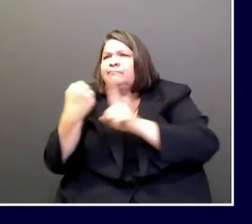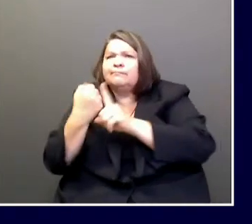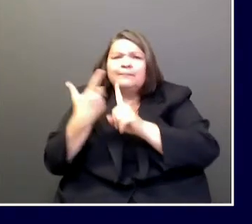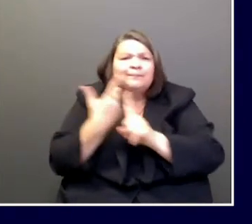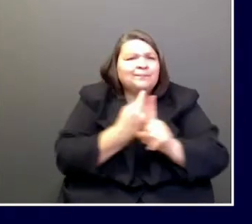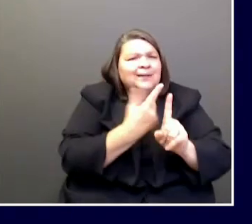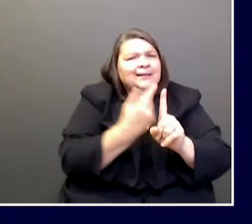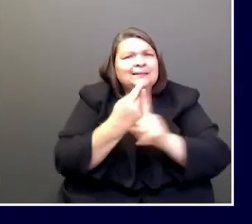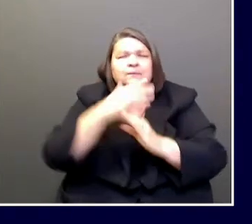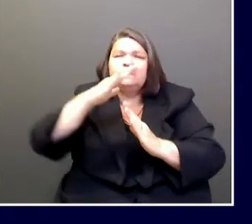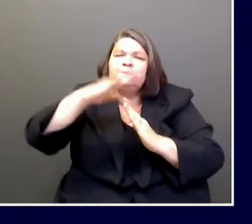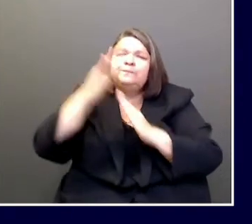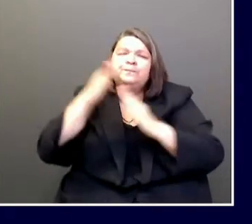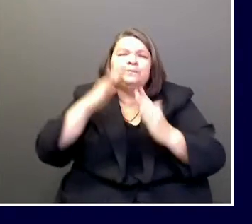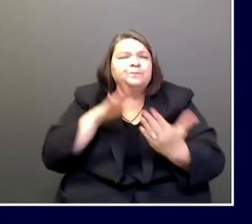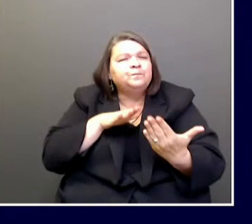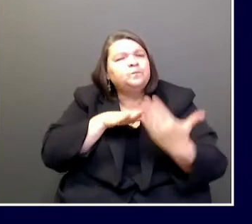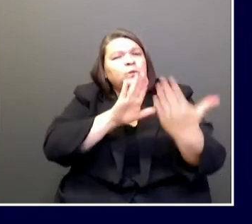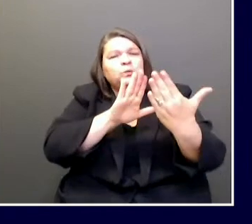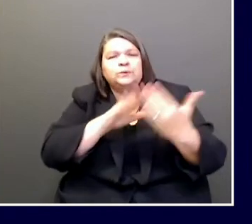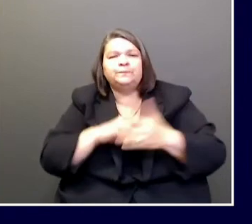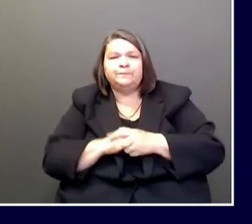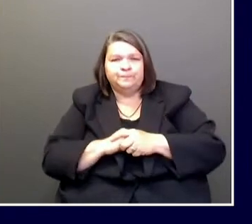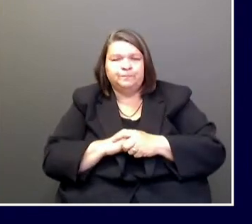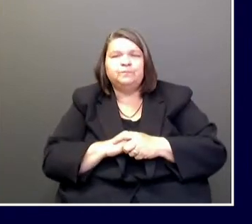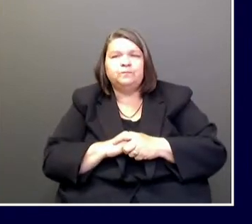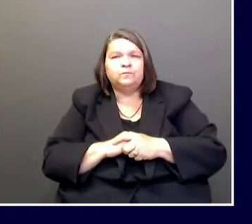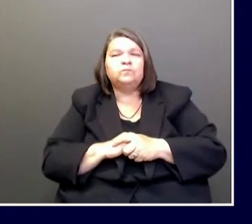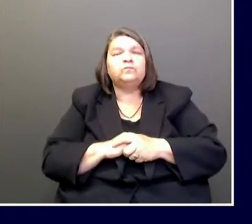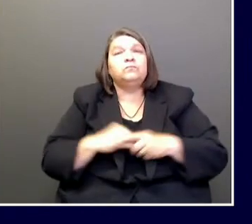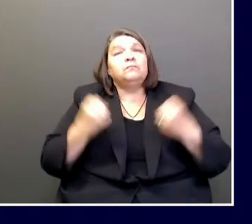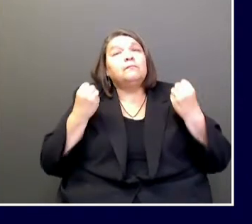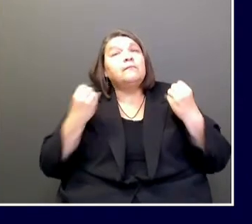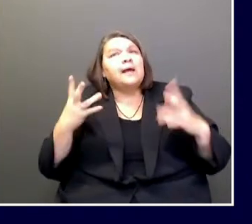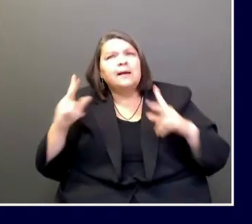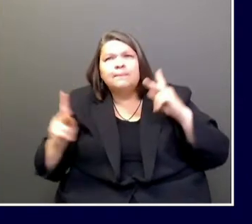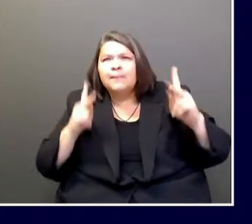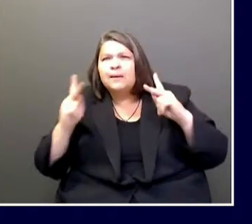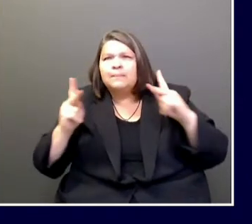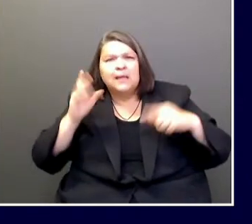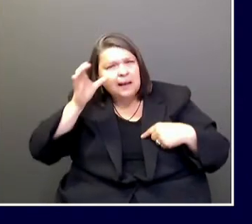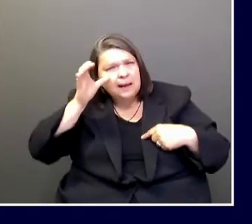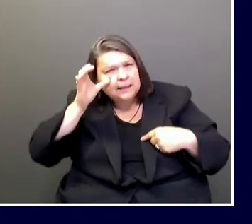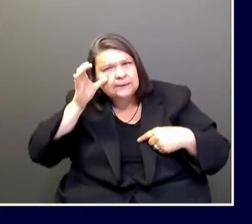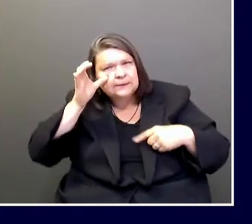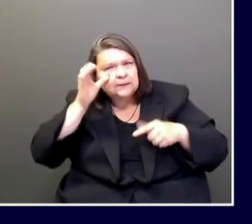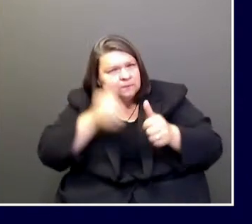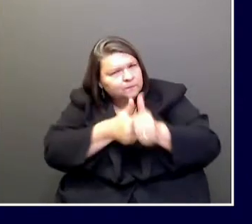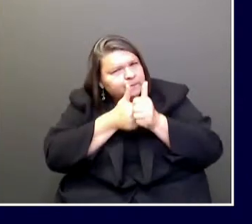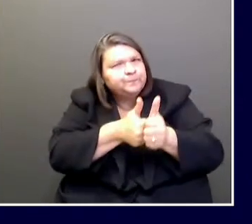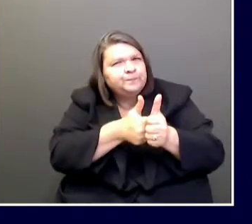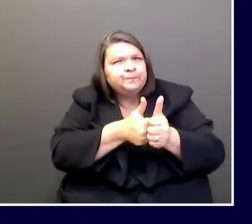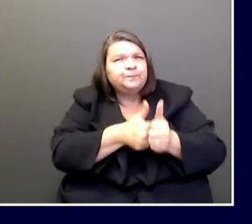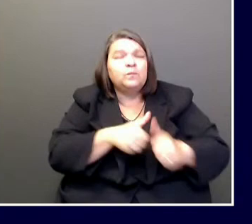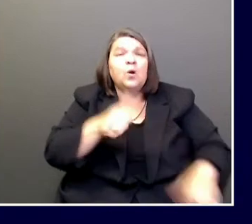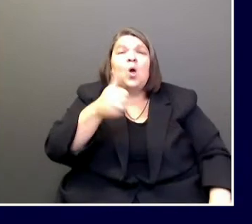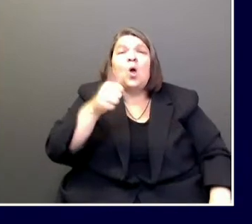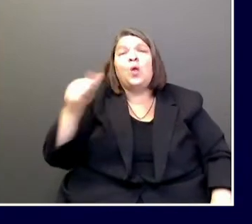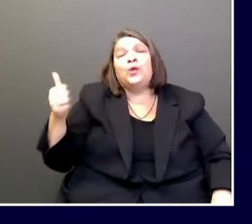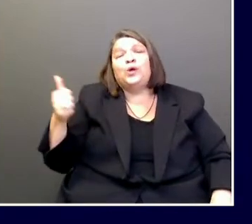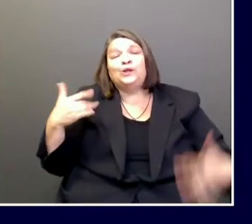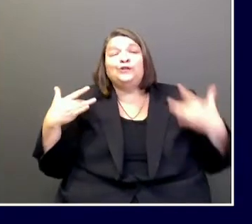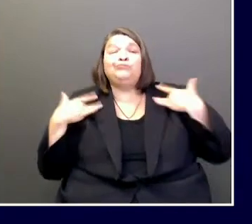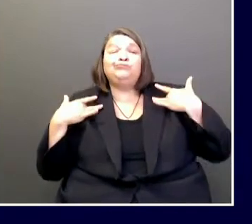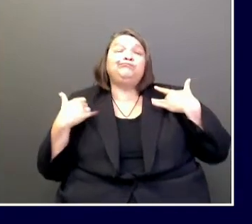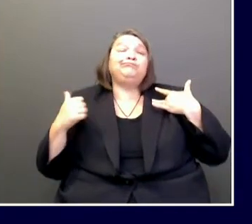lot of people who have not and have chosen to not get the vaccine at this point after it being readily available. So what is the best